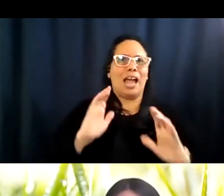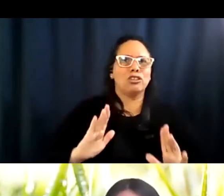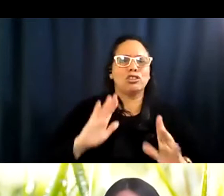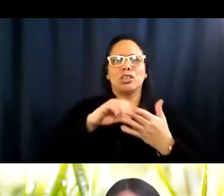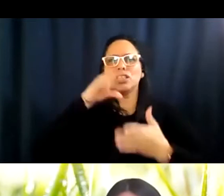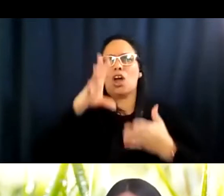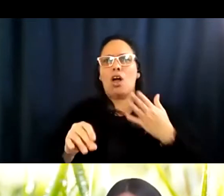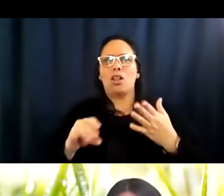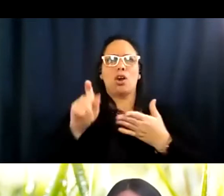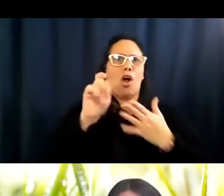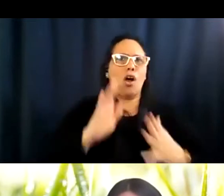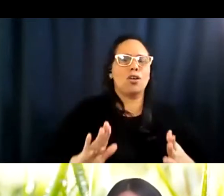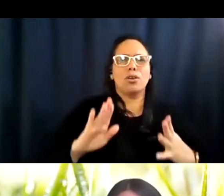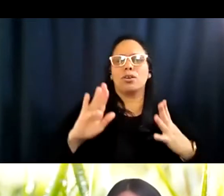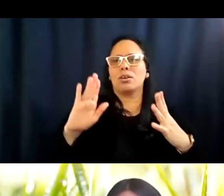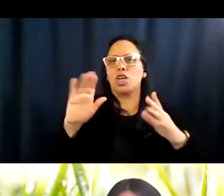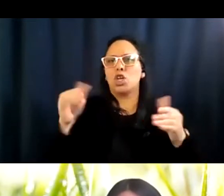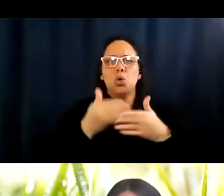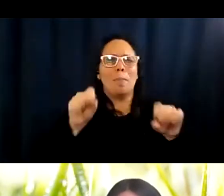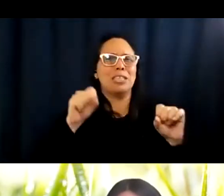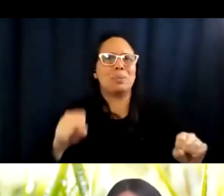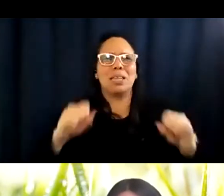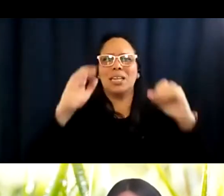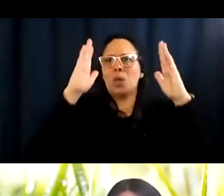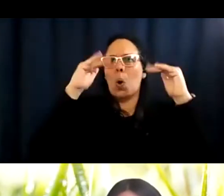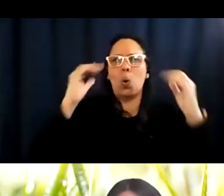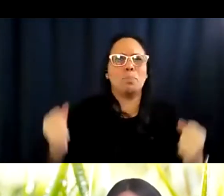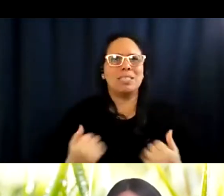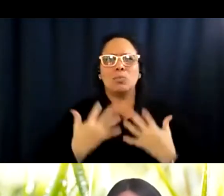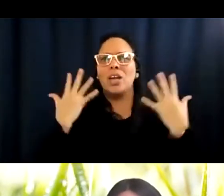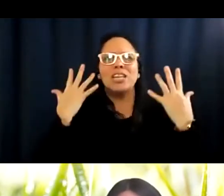and hope. Angela Davis is inspiration. Angela